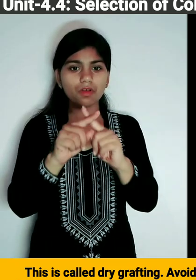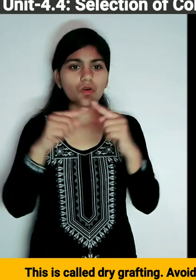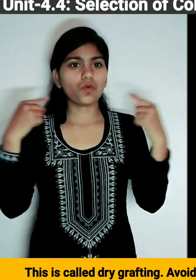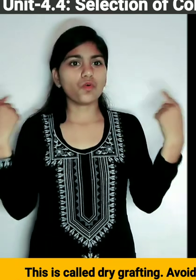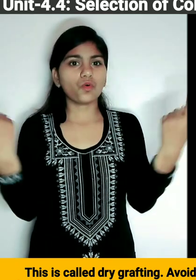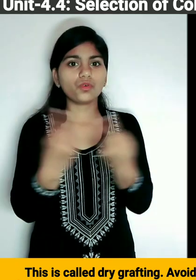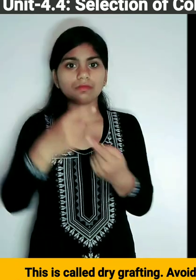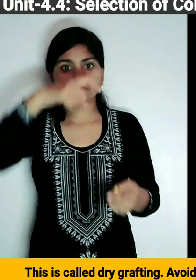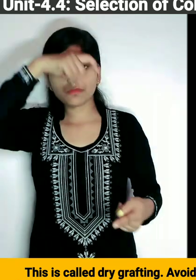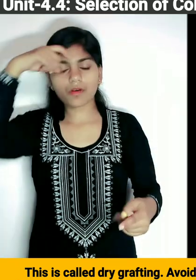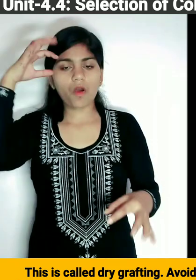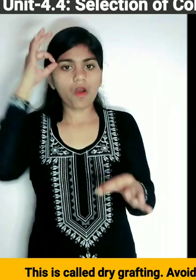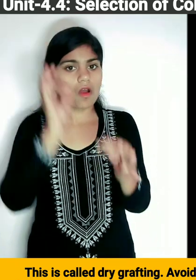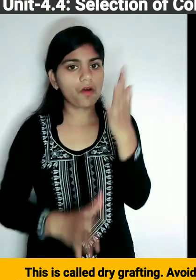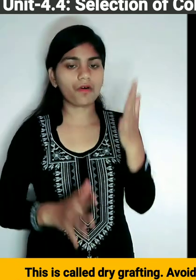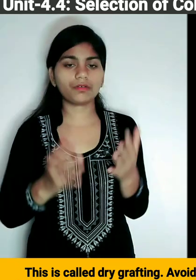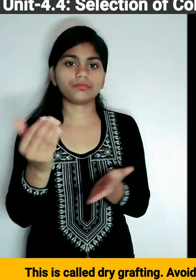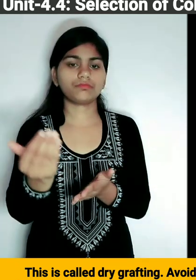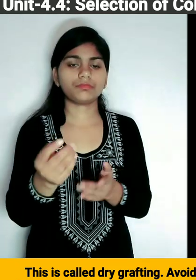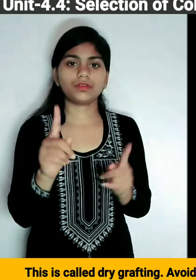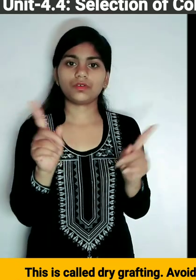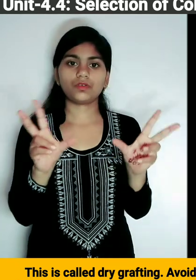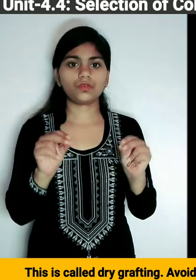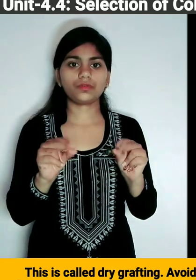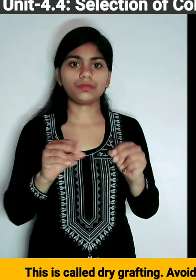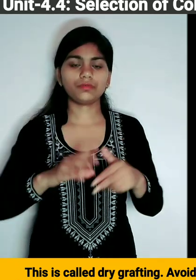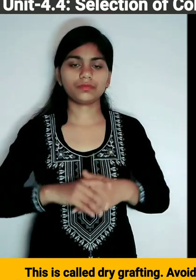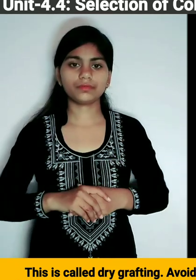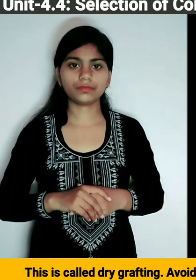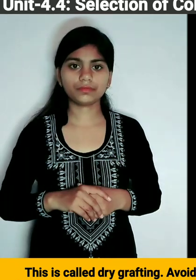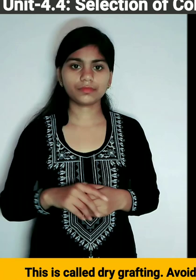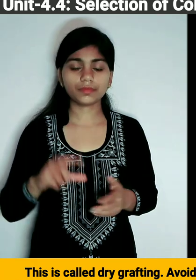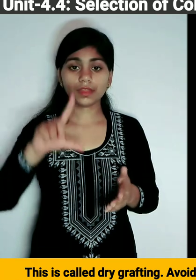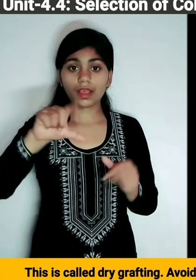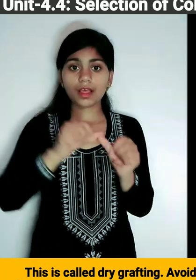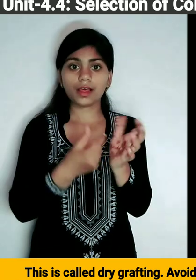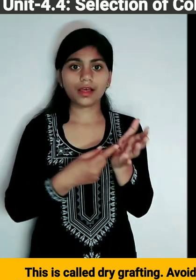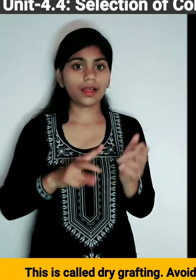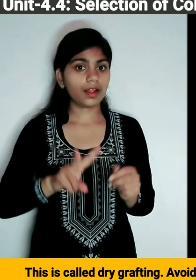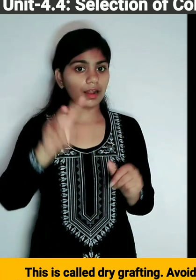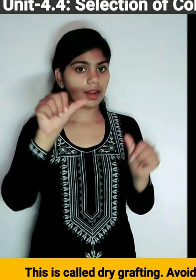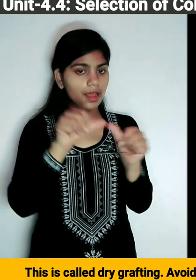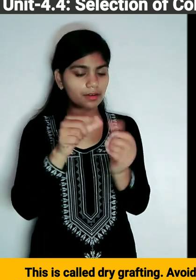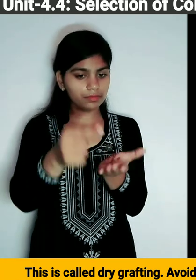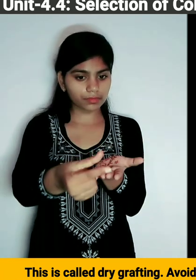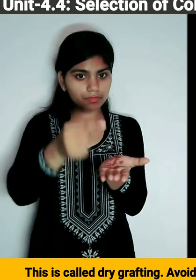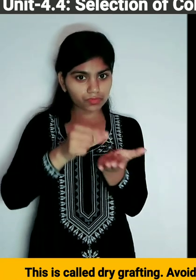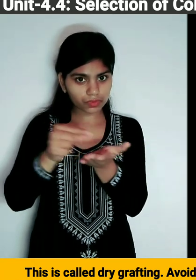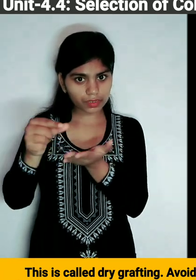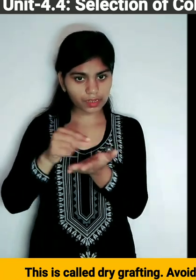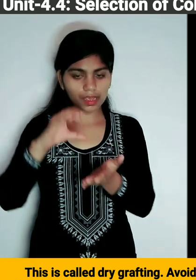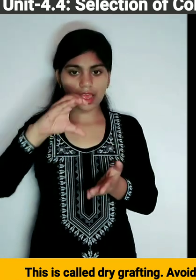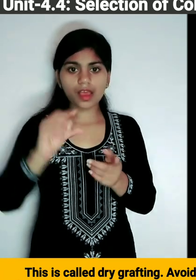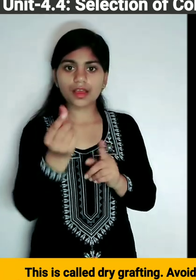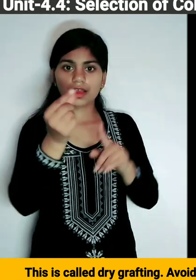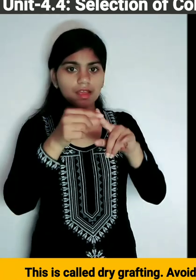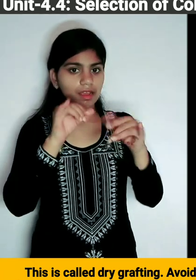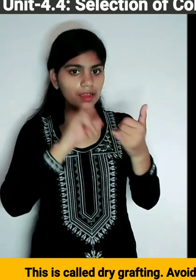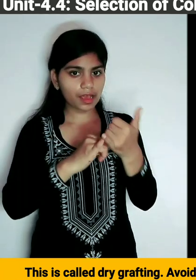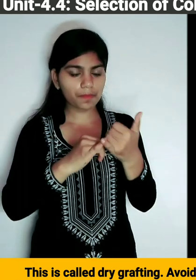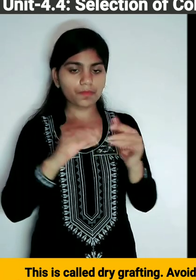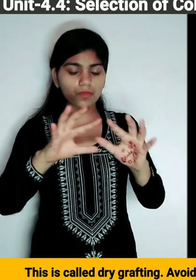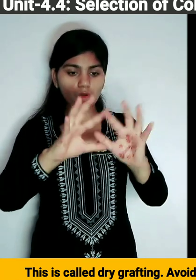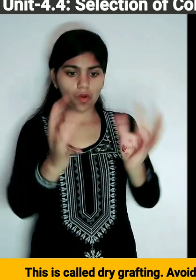Before larval grafting, the cell cups may be provided to a colony for an